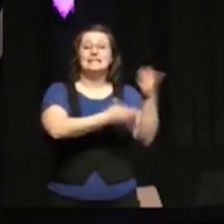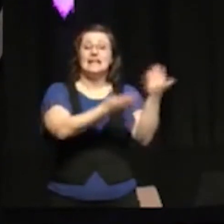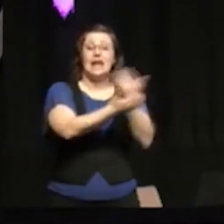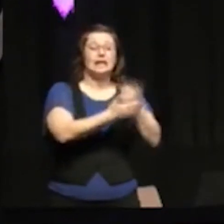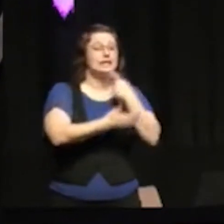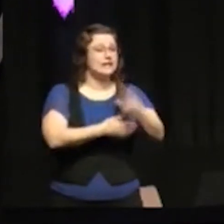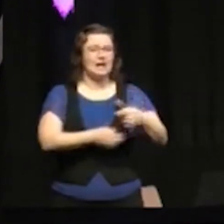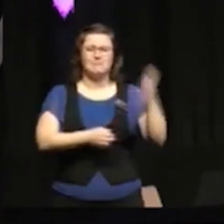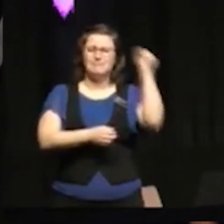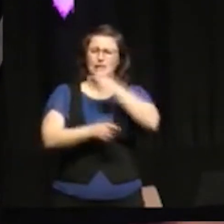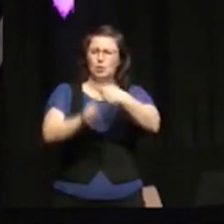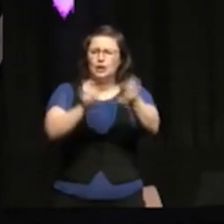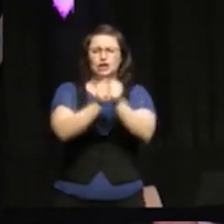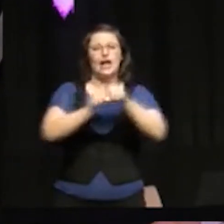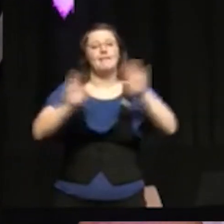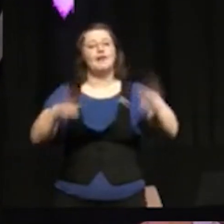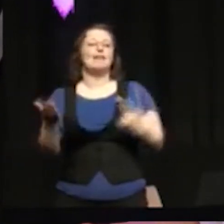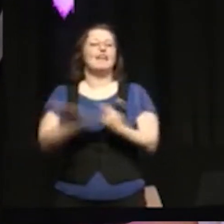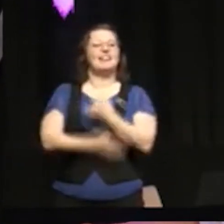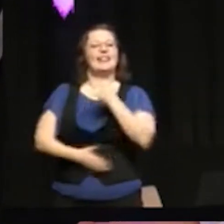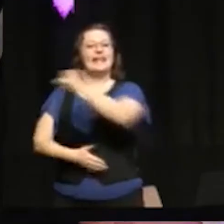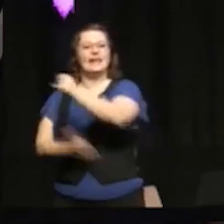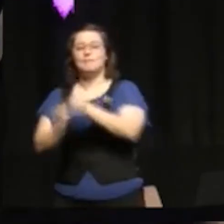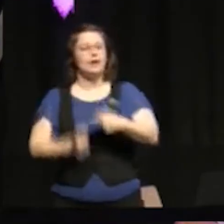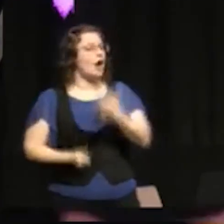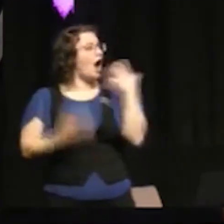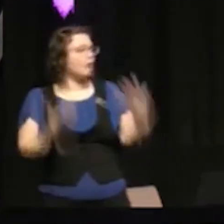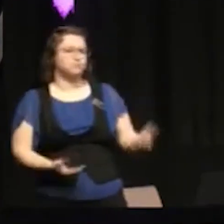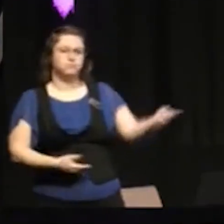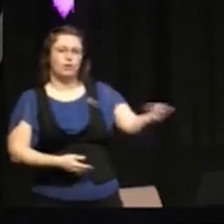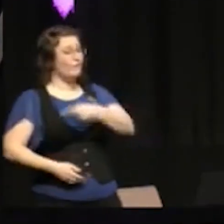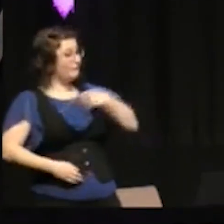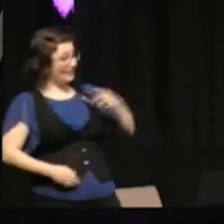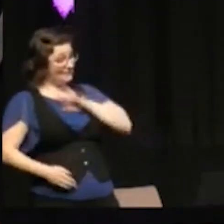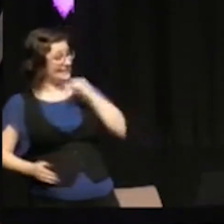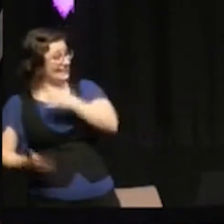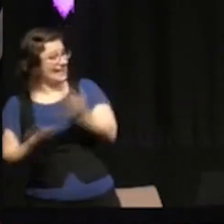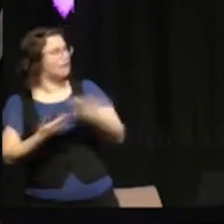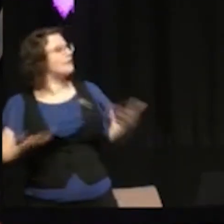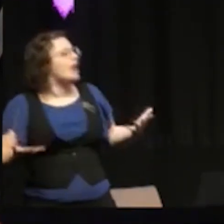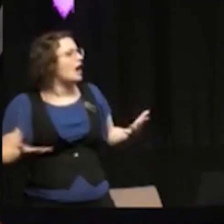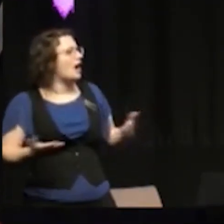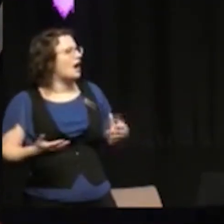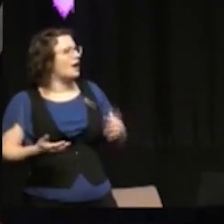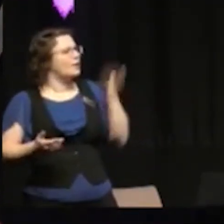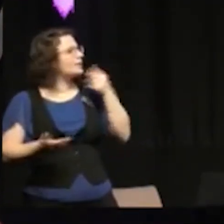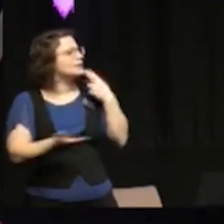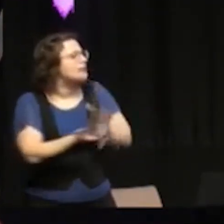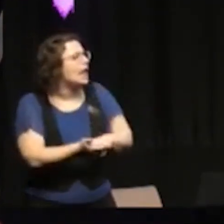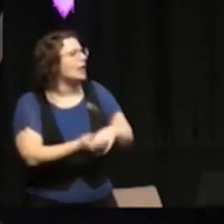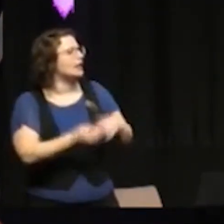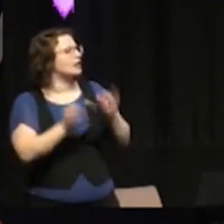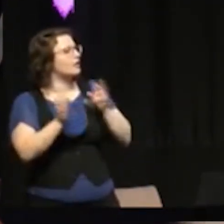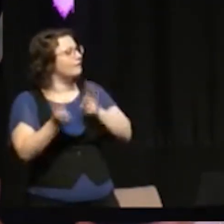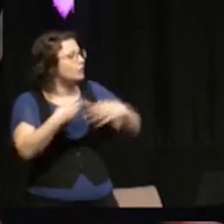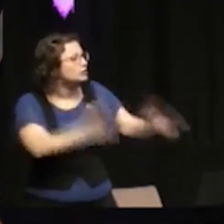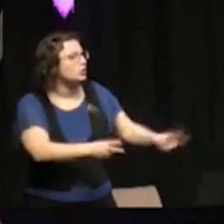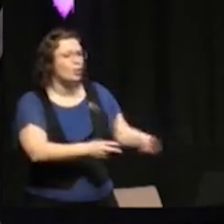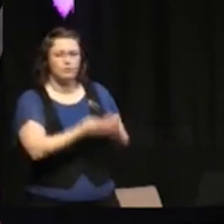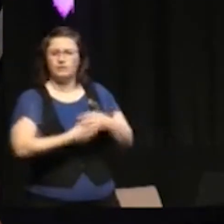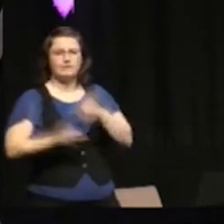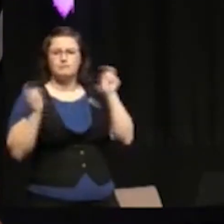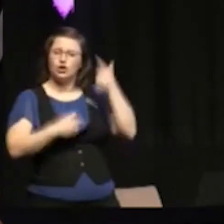that. How we can respect this? I think simply you can make to that politician feel really, he's not